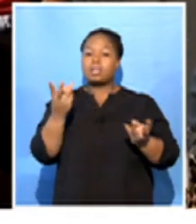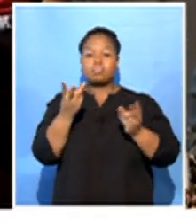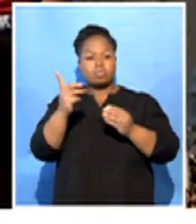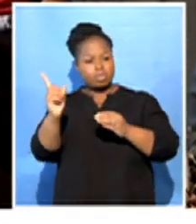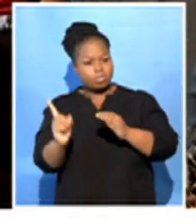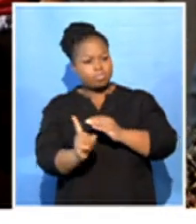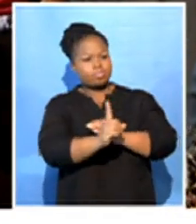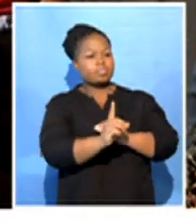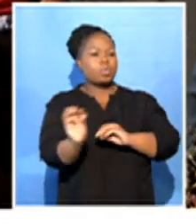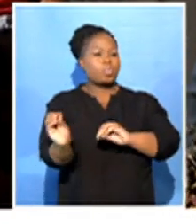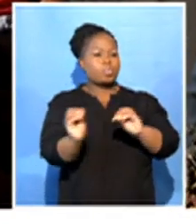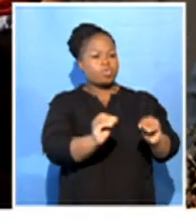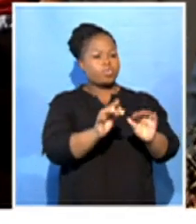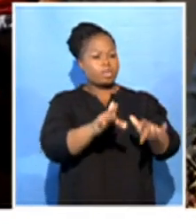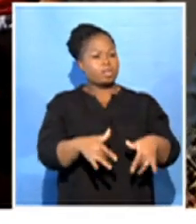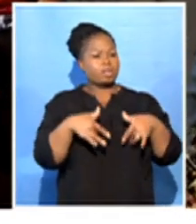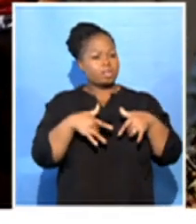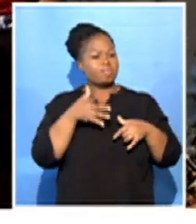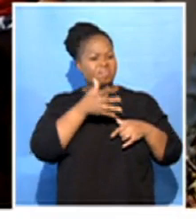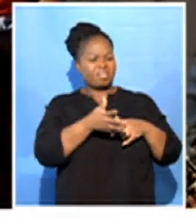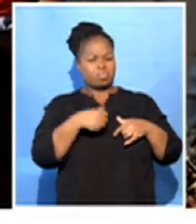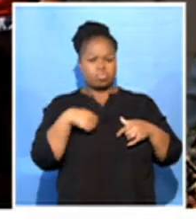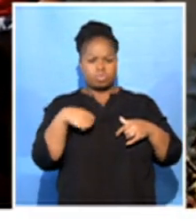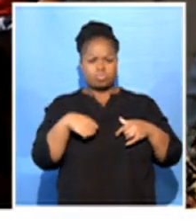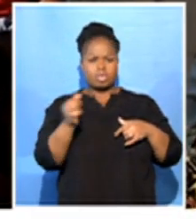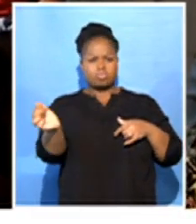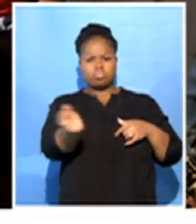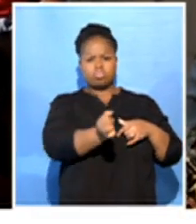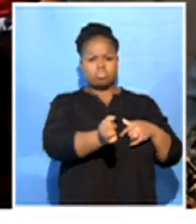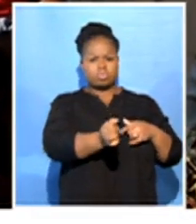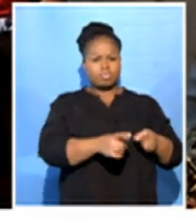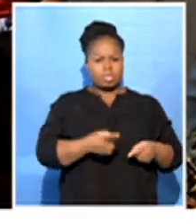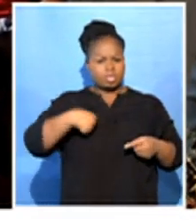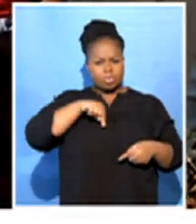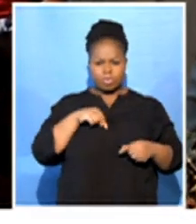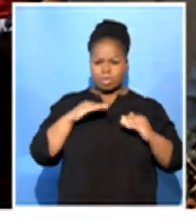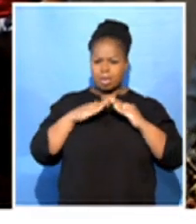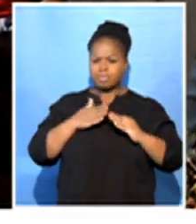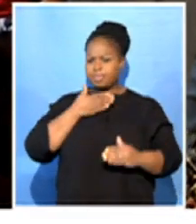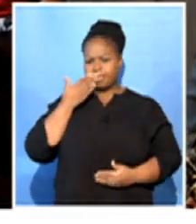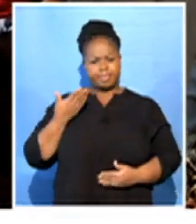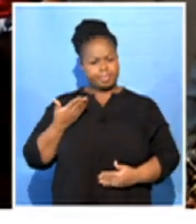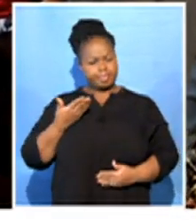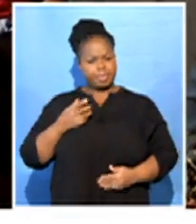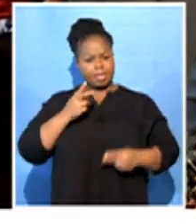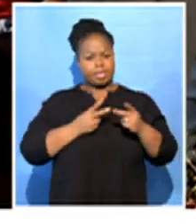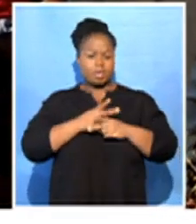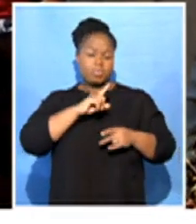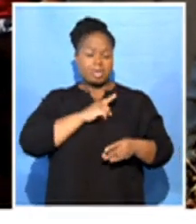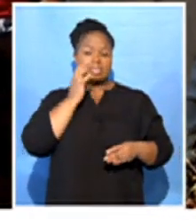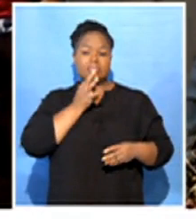abantu, umasipala ufake abantu pha. Ngoku thina sinazo izindlu, umane